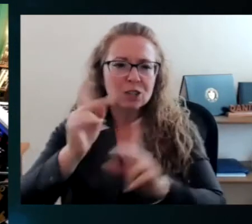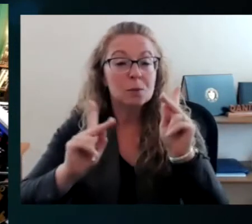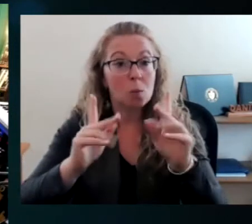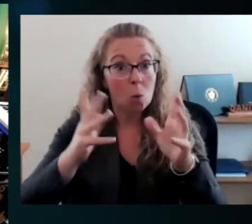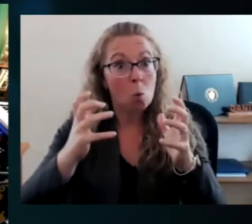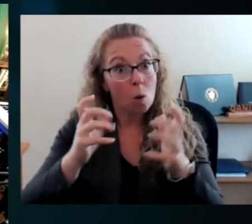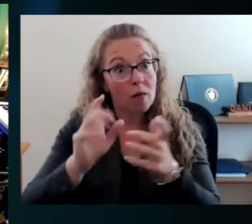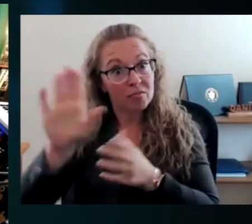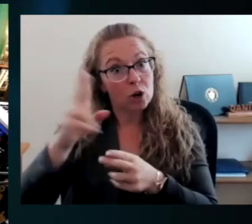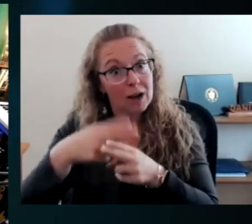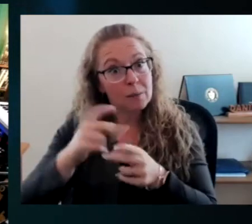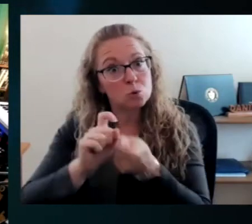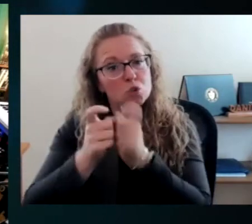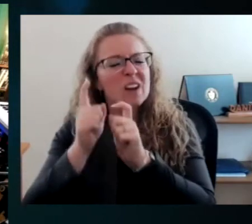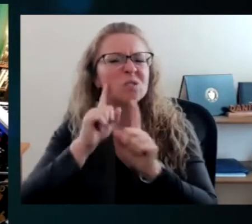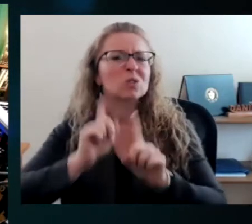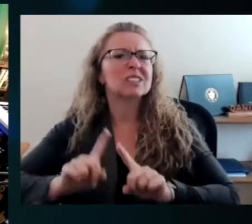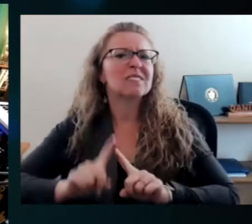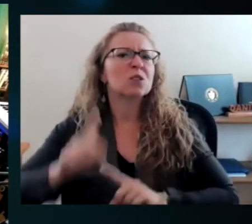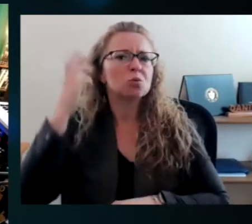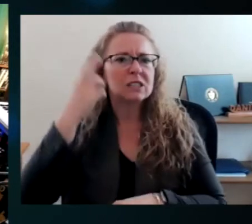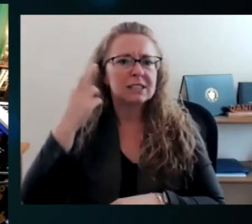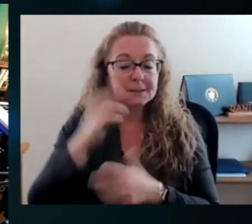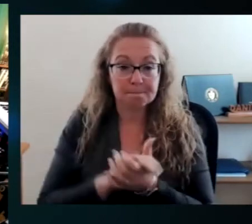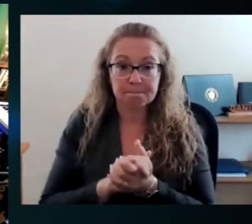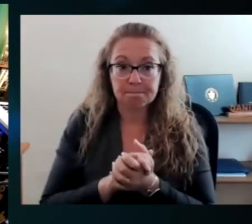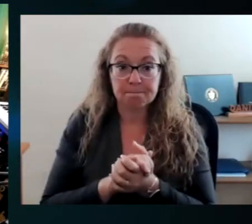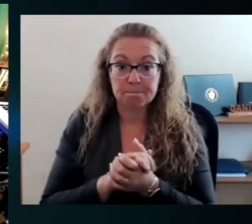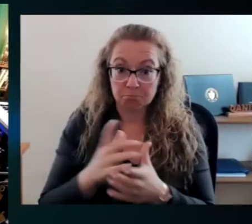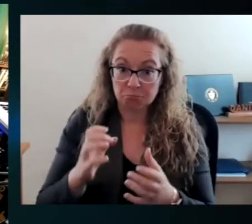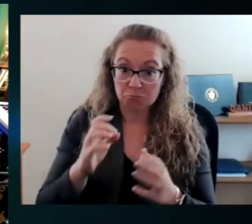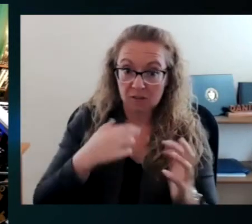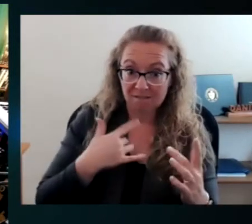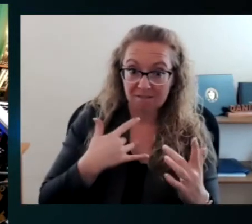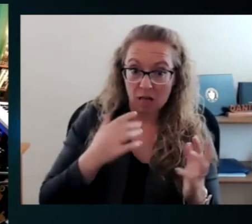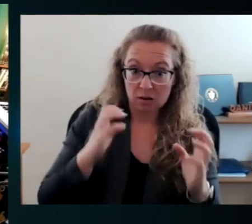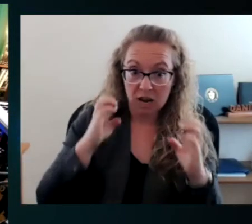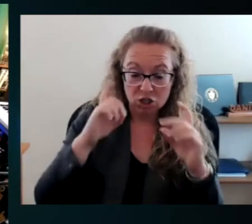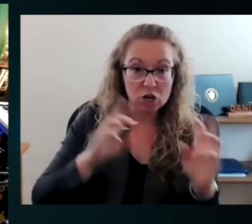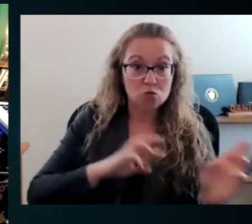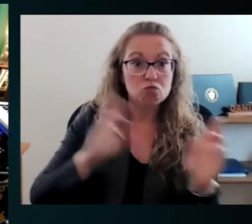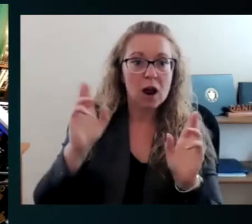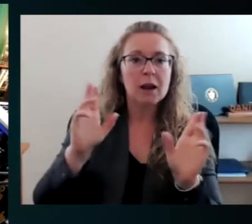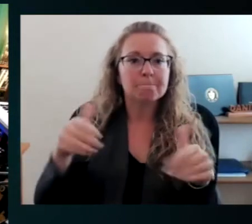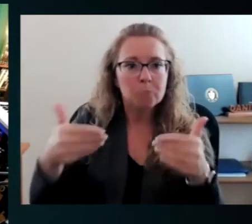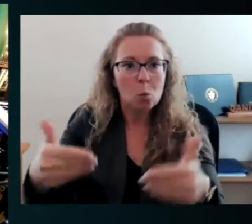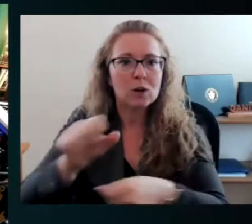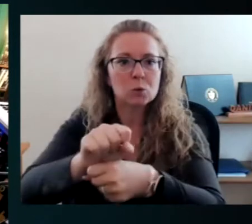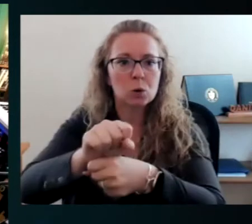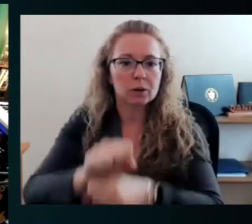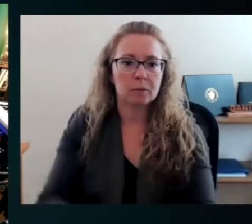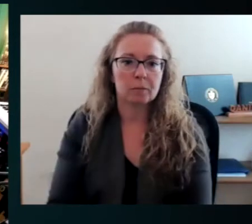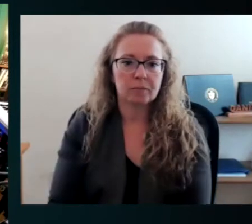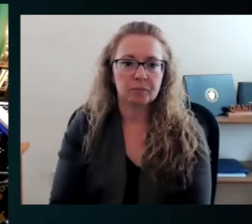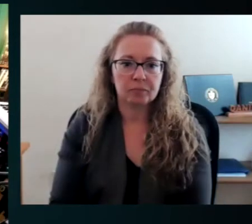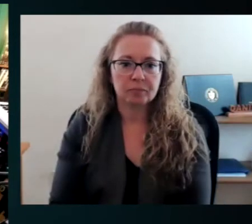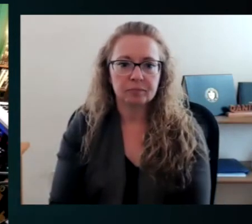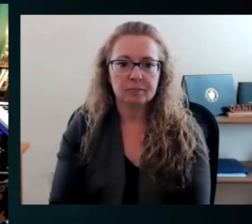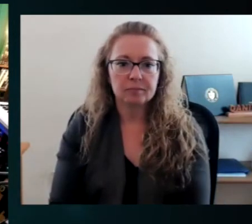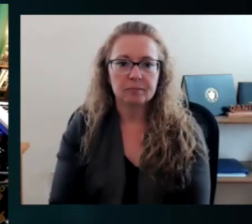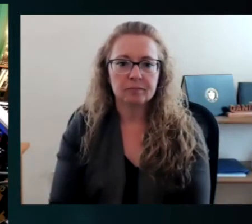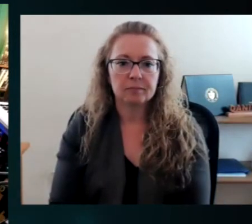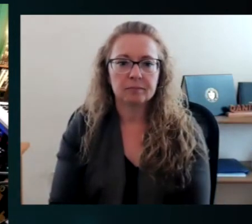various reasons. And I went to work. And over the course of the next few months, I, along